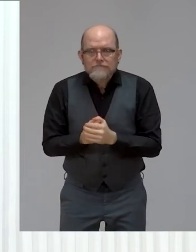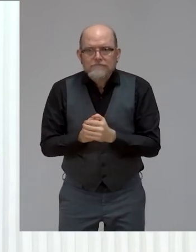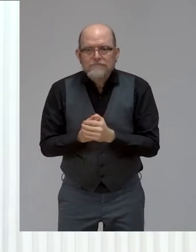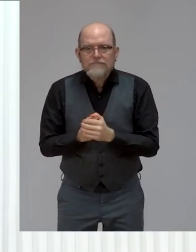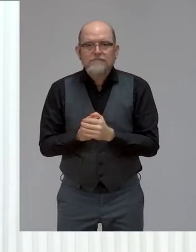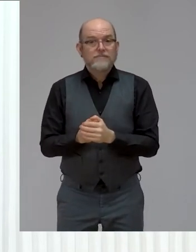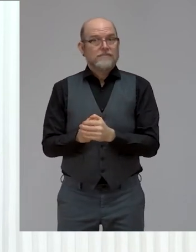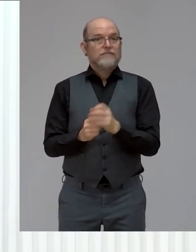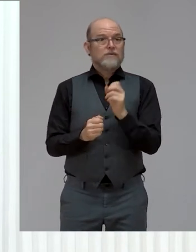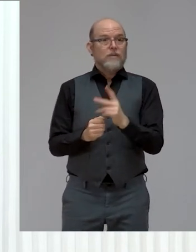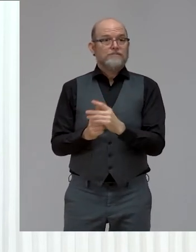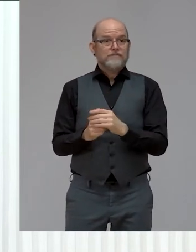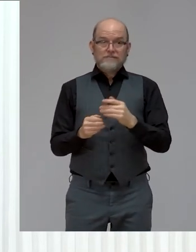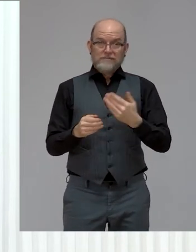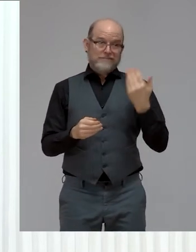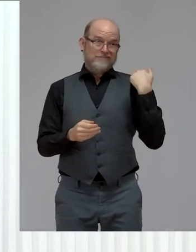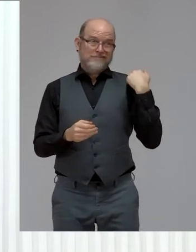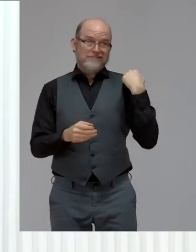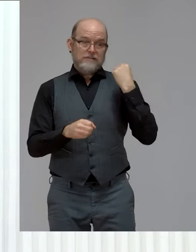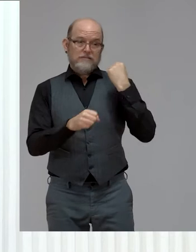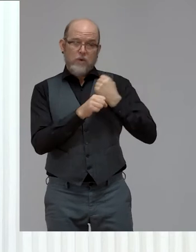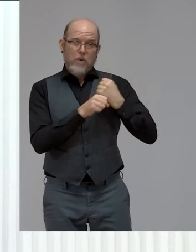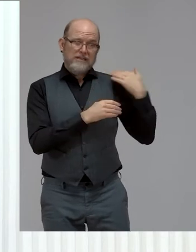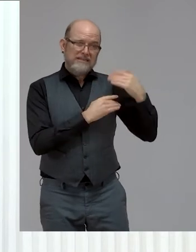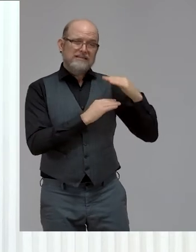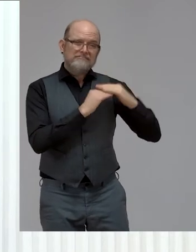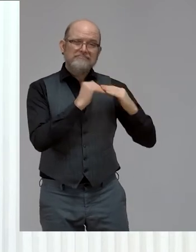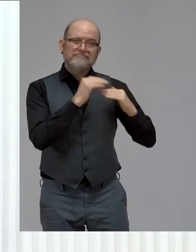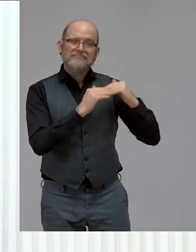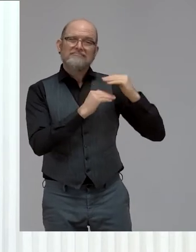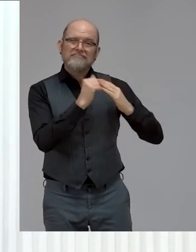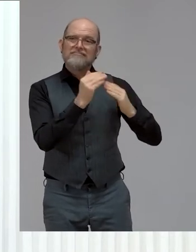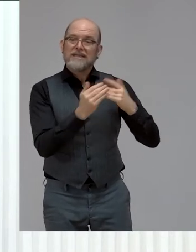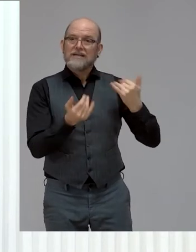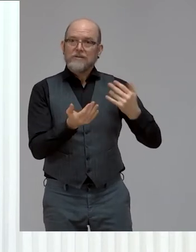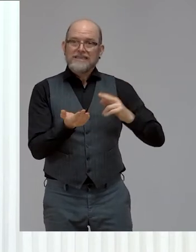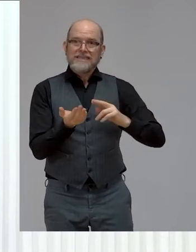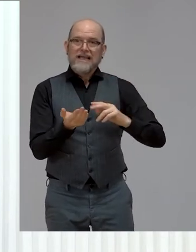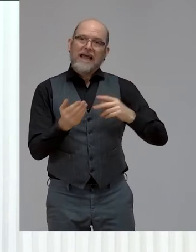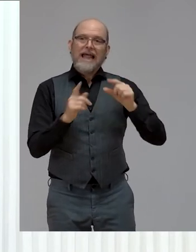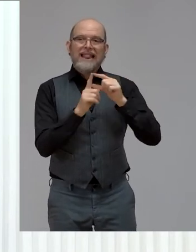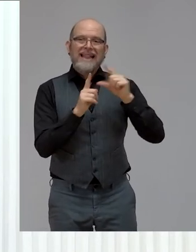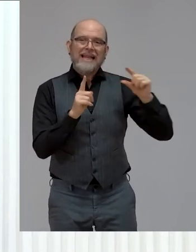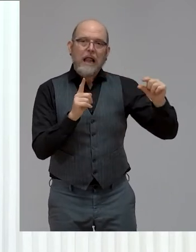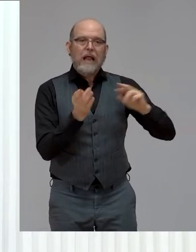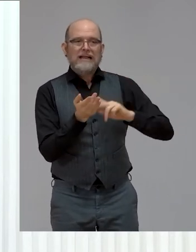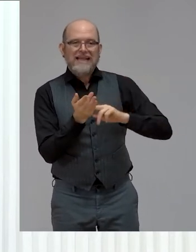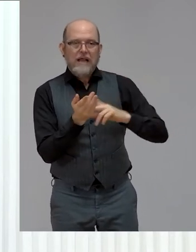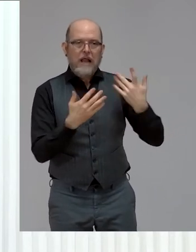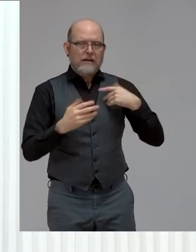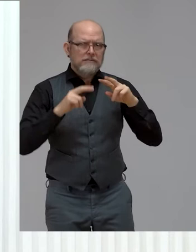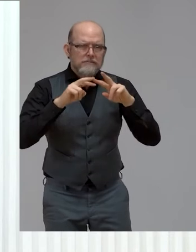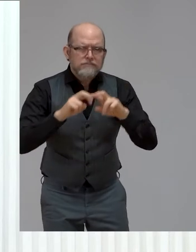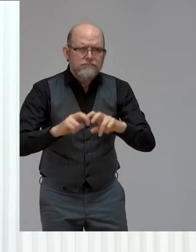Building on the work we have been doing to digitalize not only all research, but also our